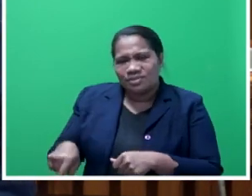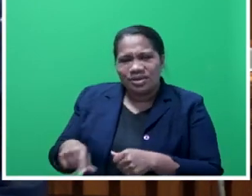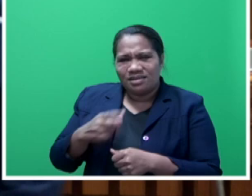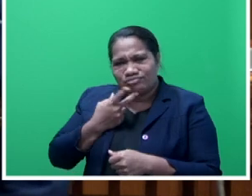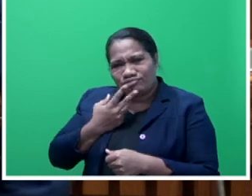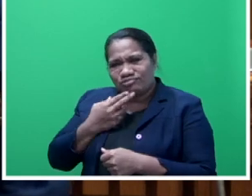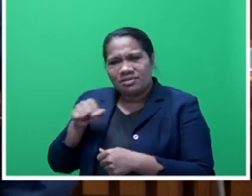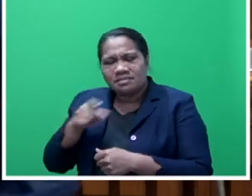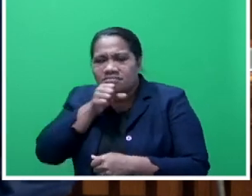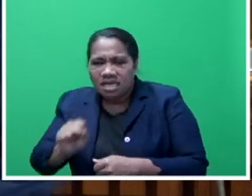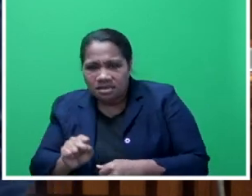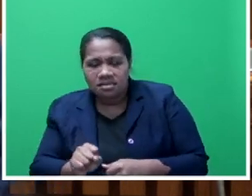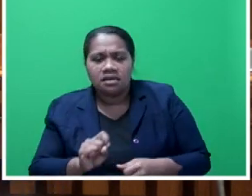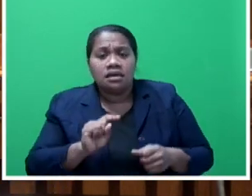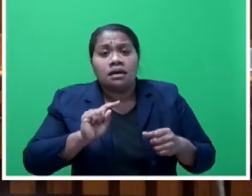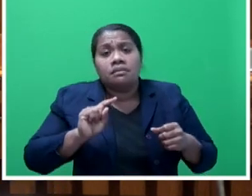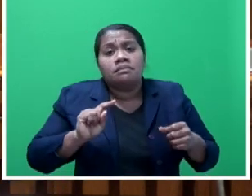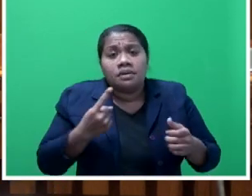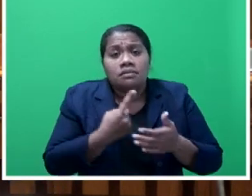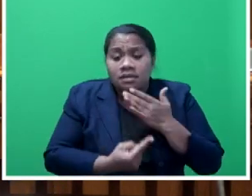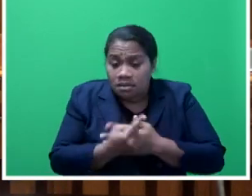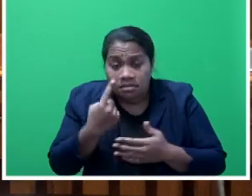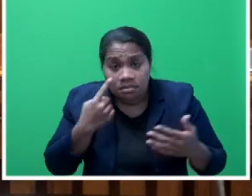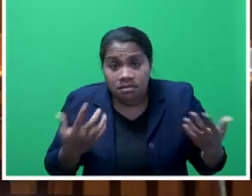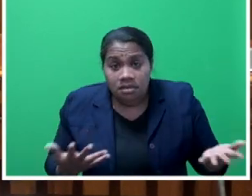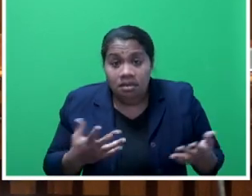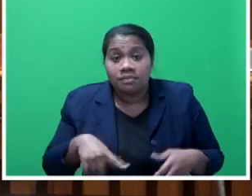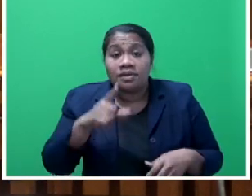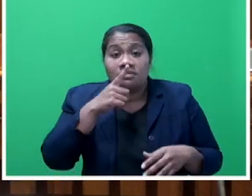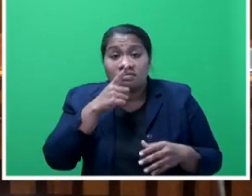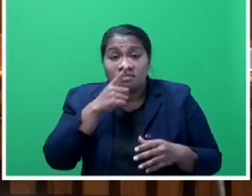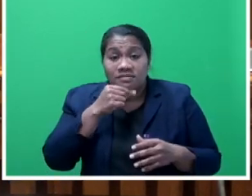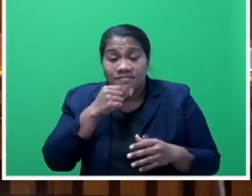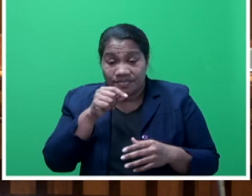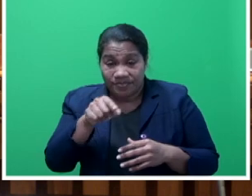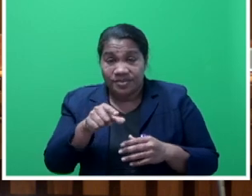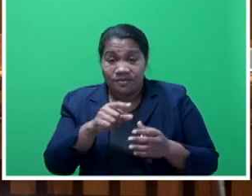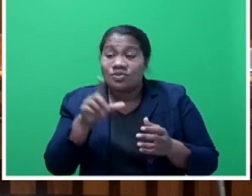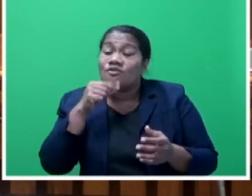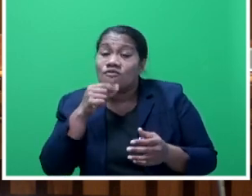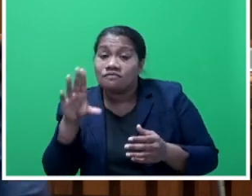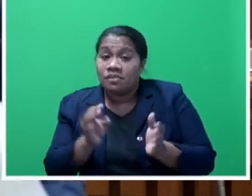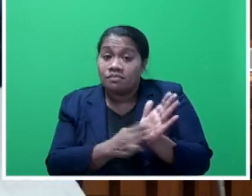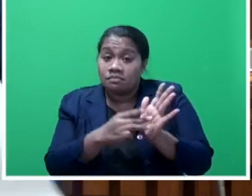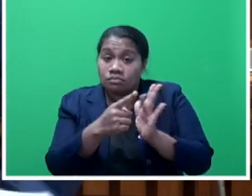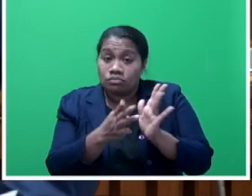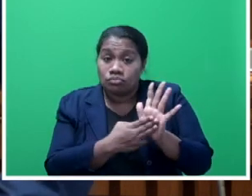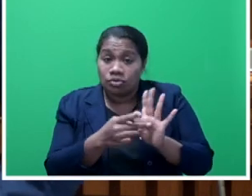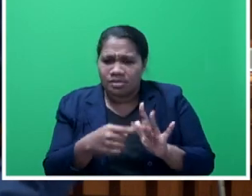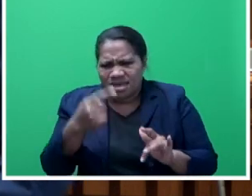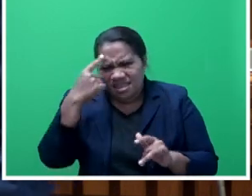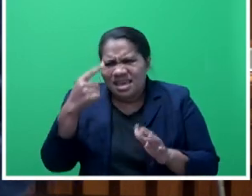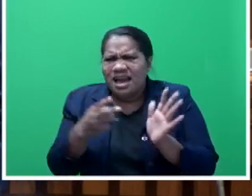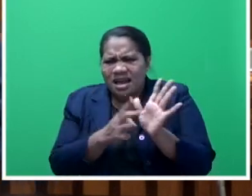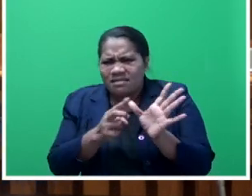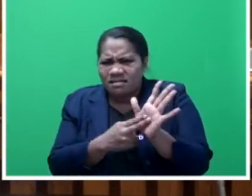sir? Even though the loan component of the loan to MOMI, Honourable Charlie would know this, I think he was chairman then, FNPF